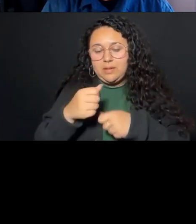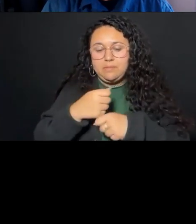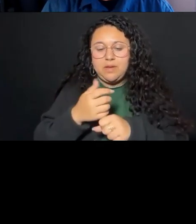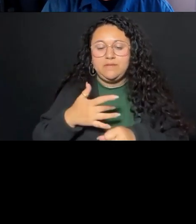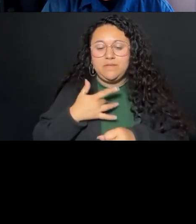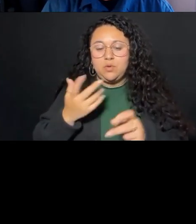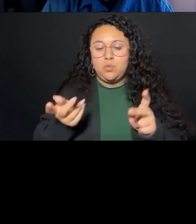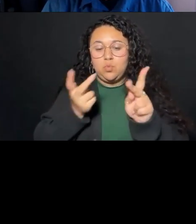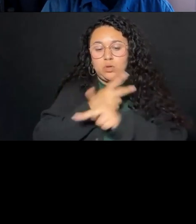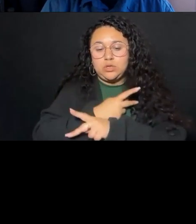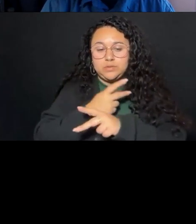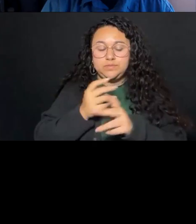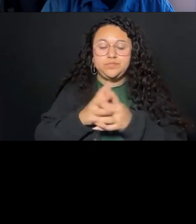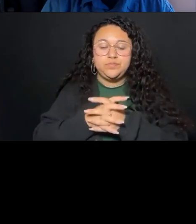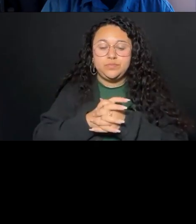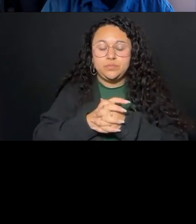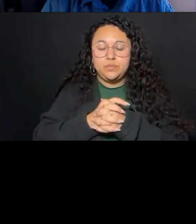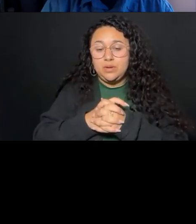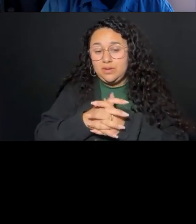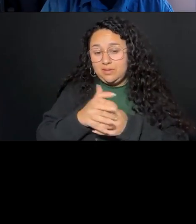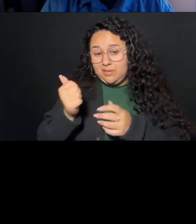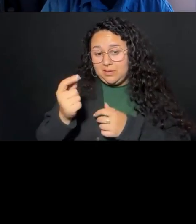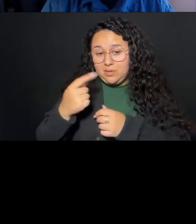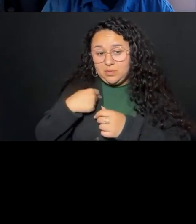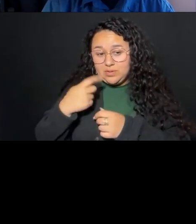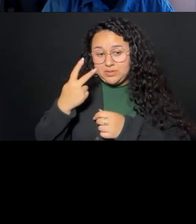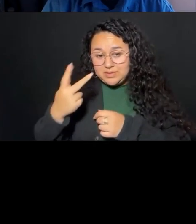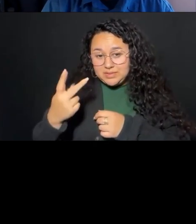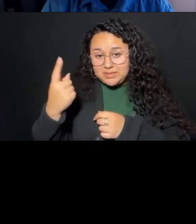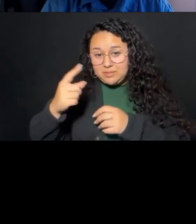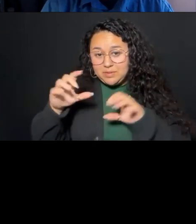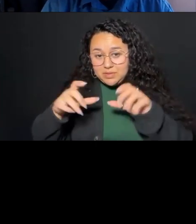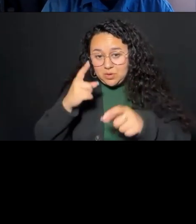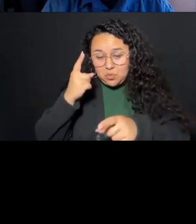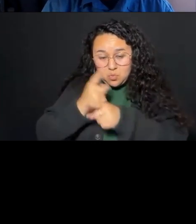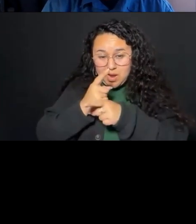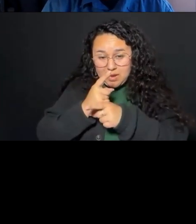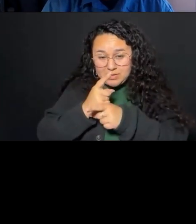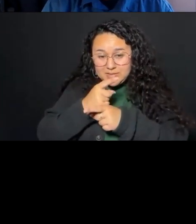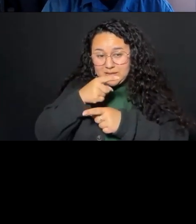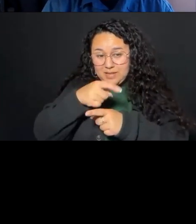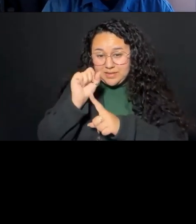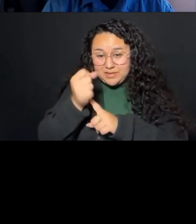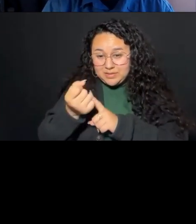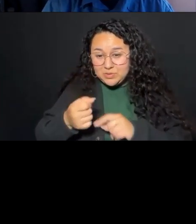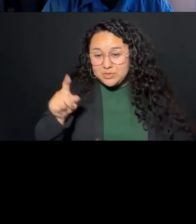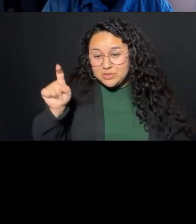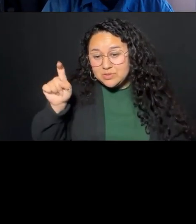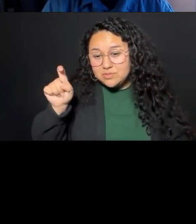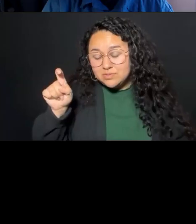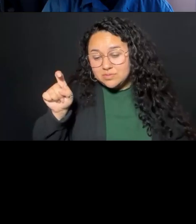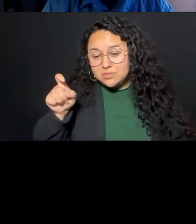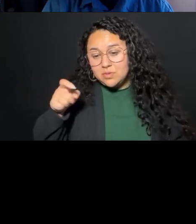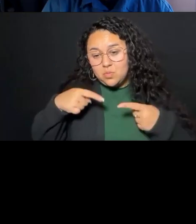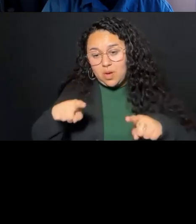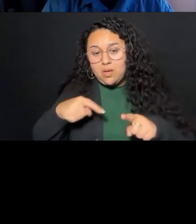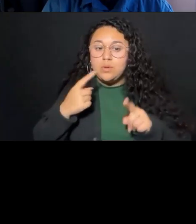yeah. Did anybody see anything that was done right in this story as it was being